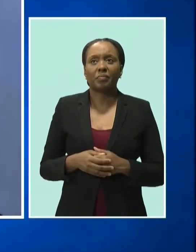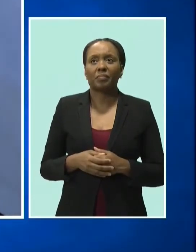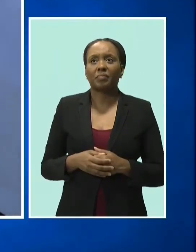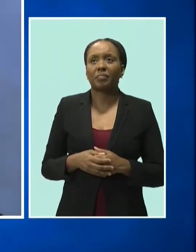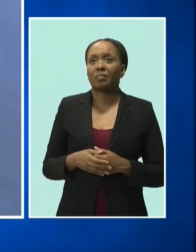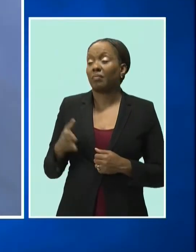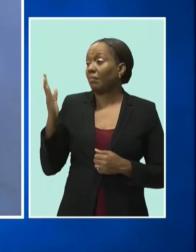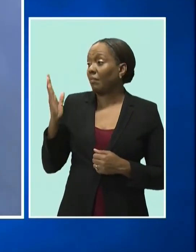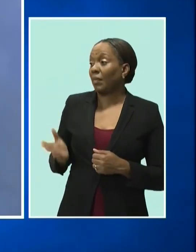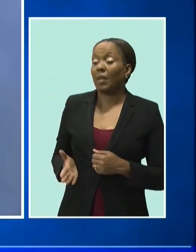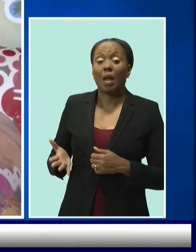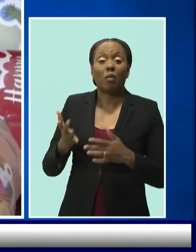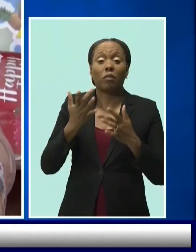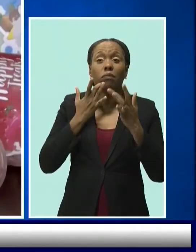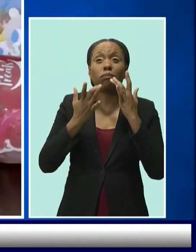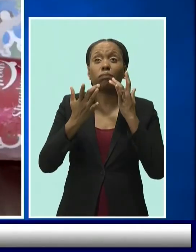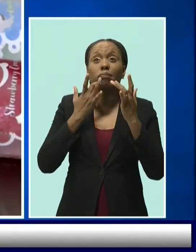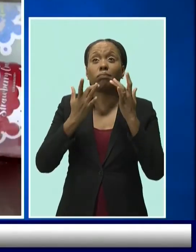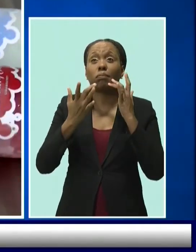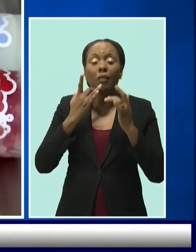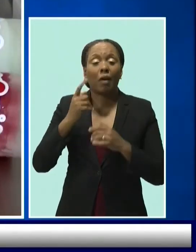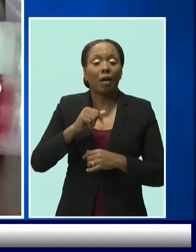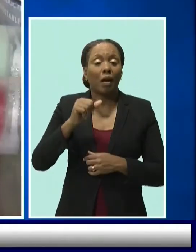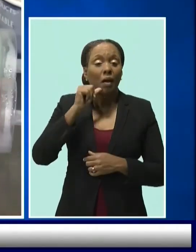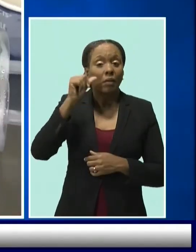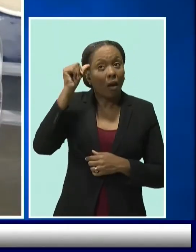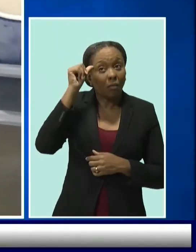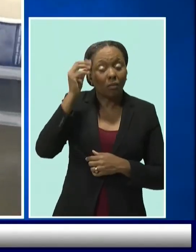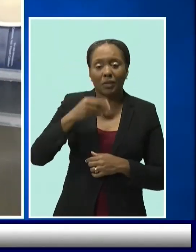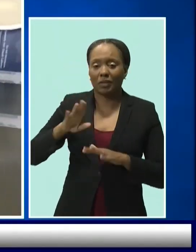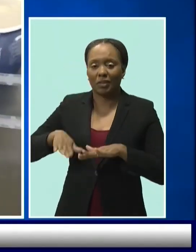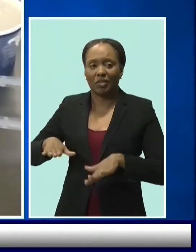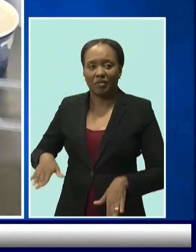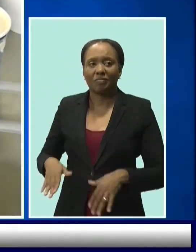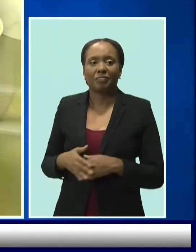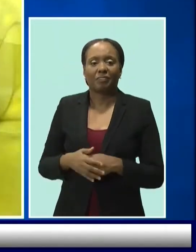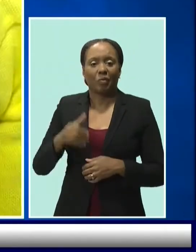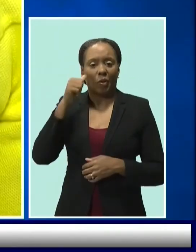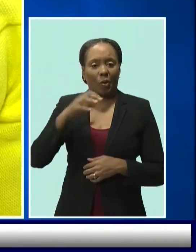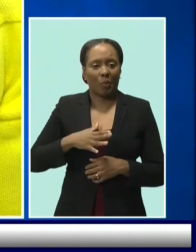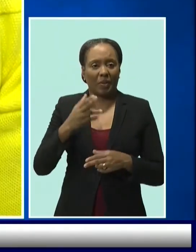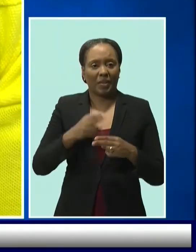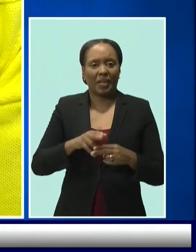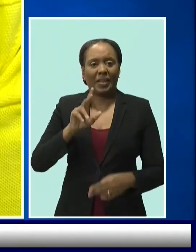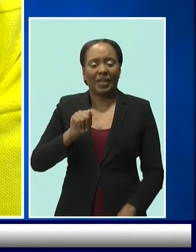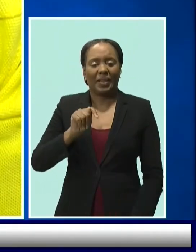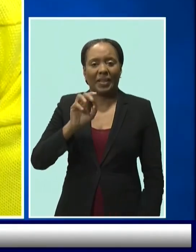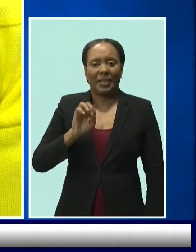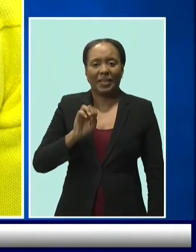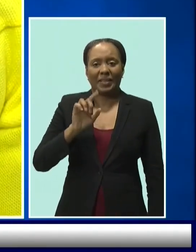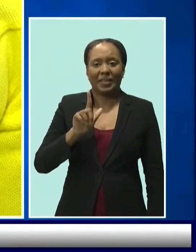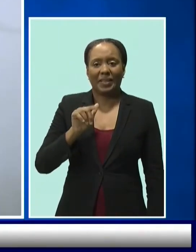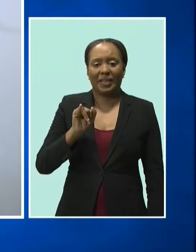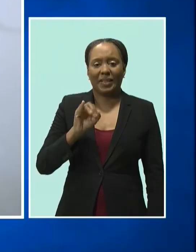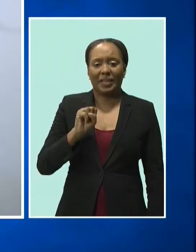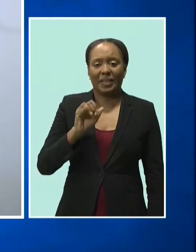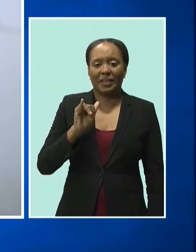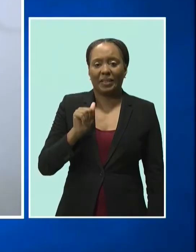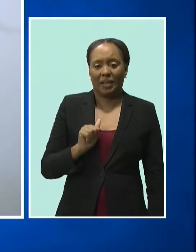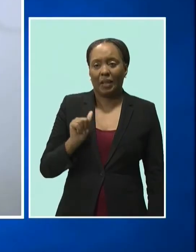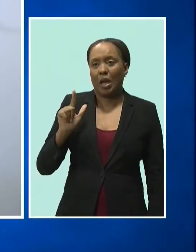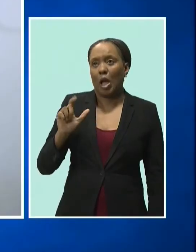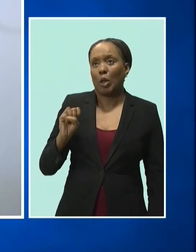Bursting with flavors and catering to adults and children, that's how Talicia Lewis described Happy Treats after testing the